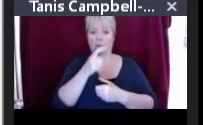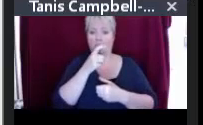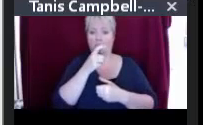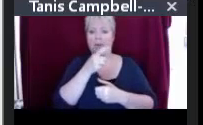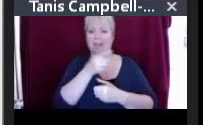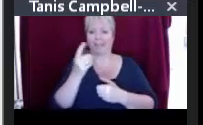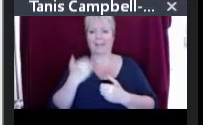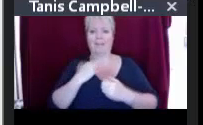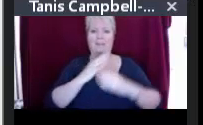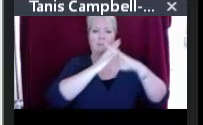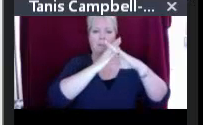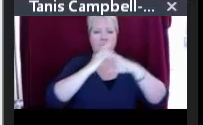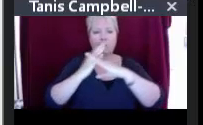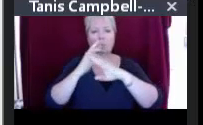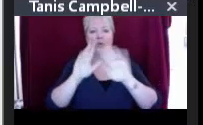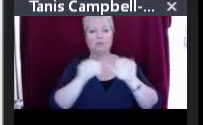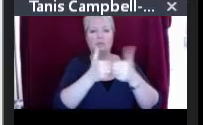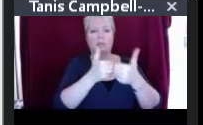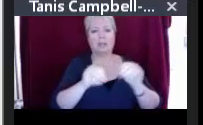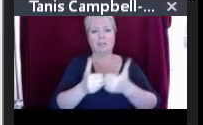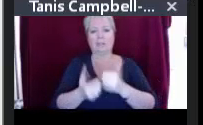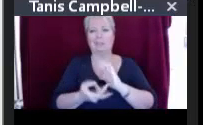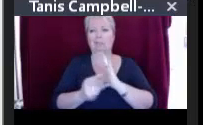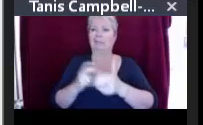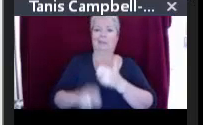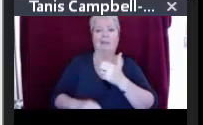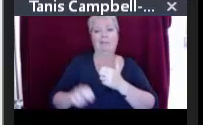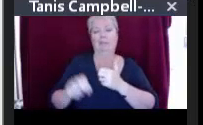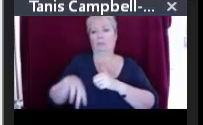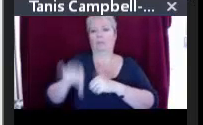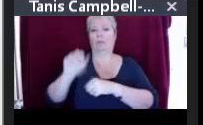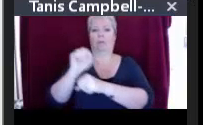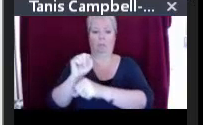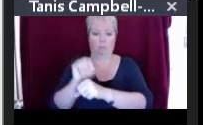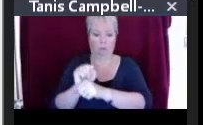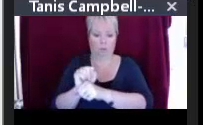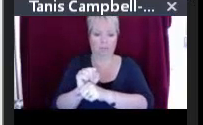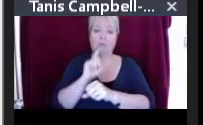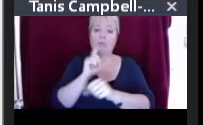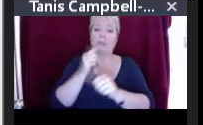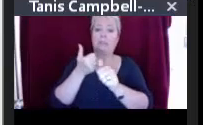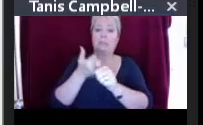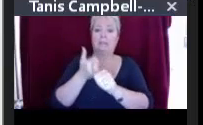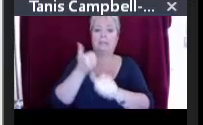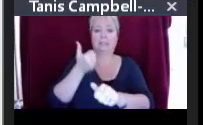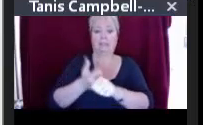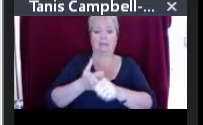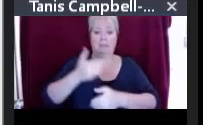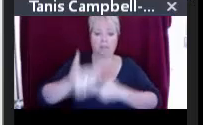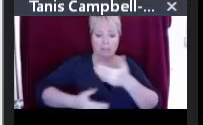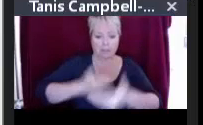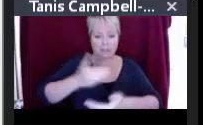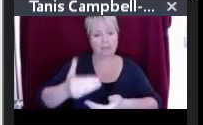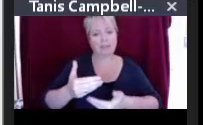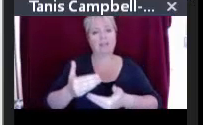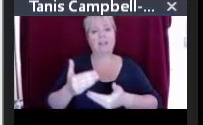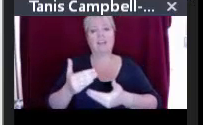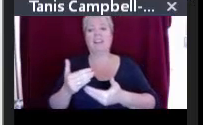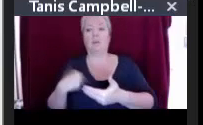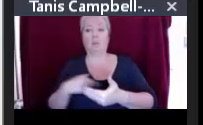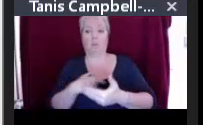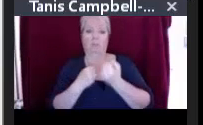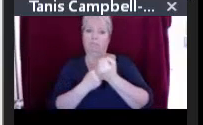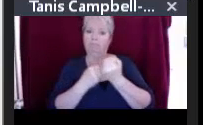This training is delivered from our program websites and features a self-paced and supportive learning environment. Through our